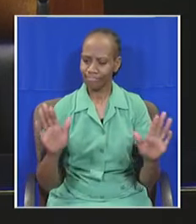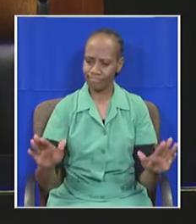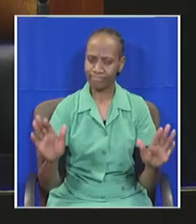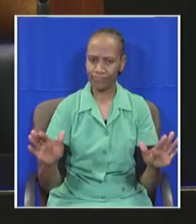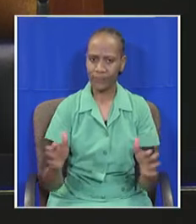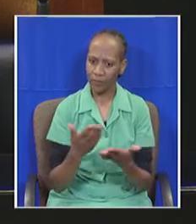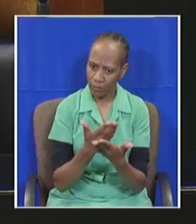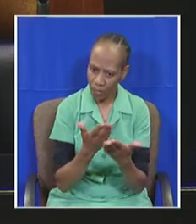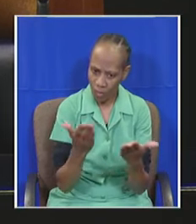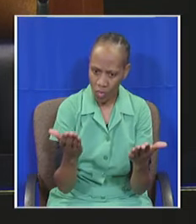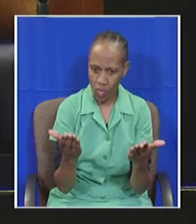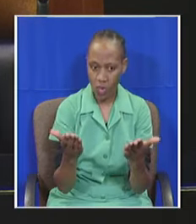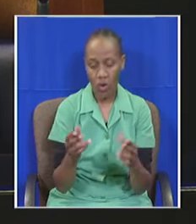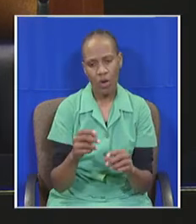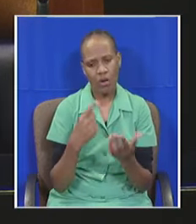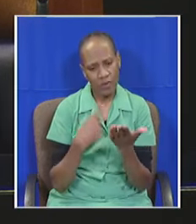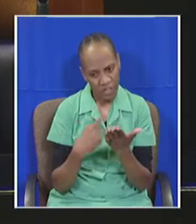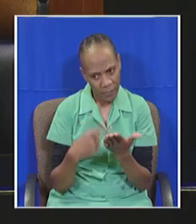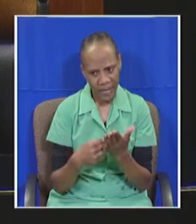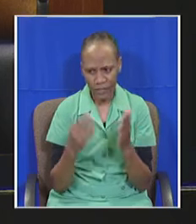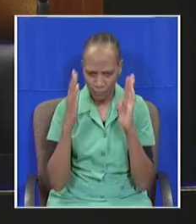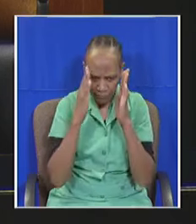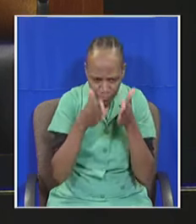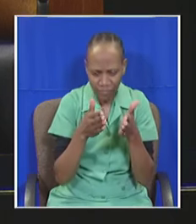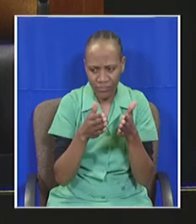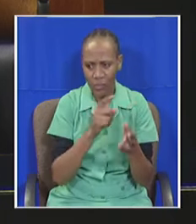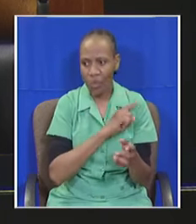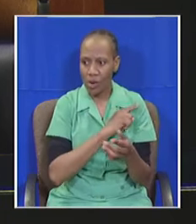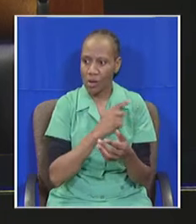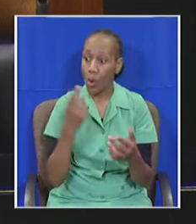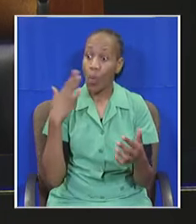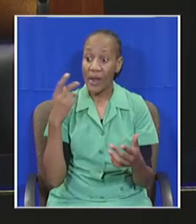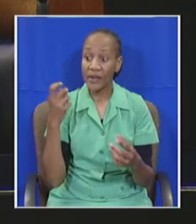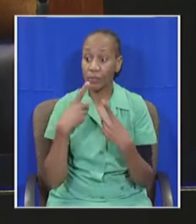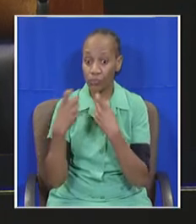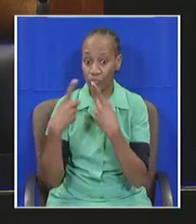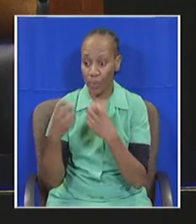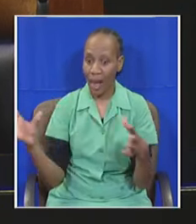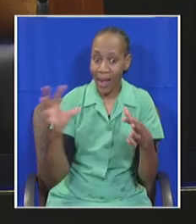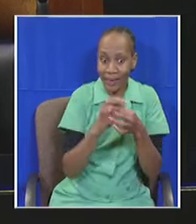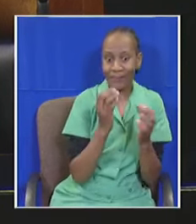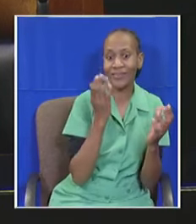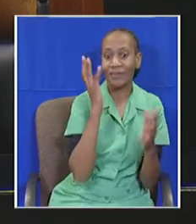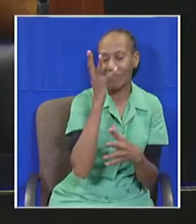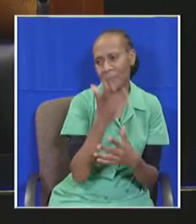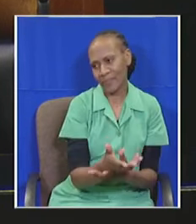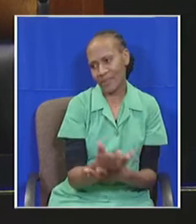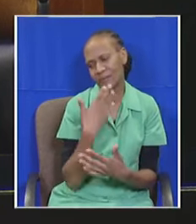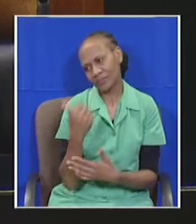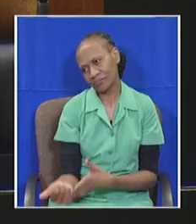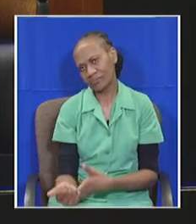let us also keep track of the debate so that the interjections at least are relevant to what the honorable member is saying. Continue, honorable